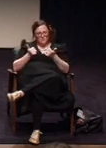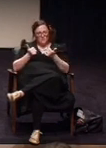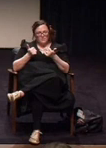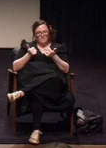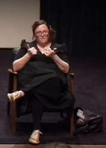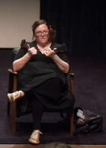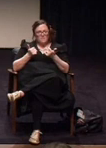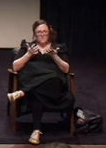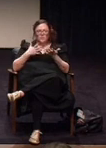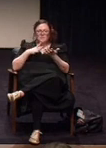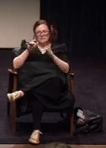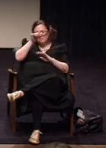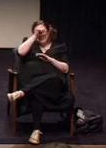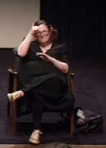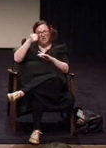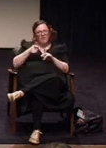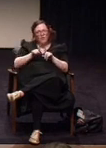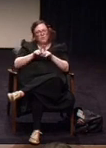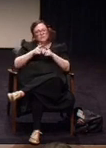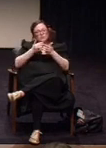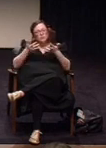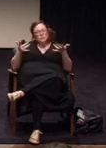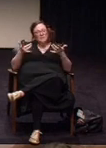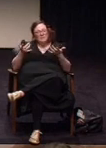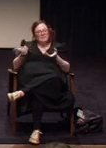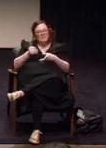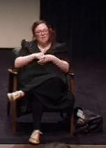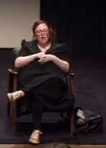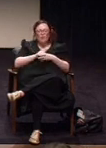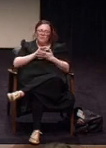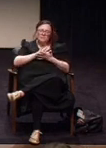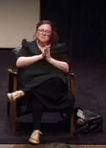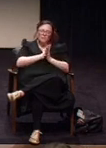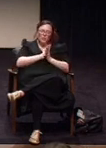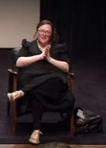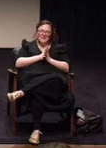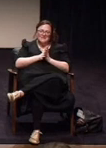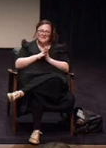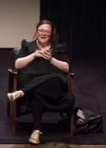smart. Too many cooks spoil the broth. If you don't know what it means, you can look it up.